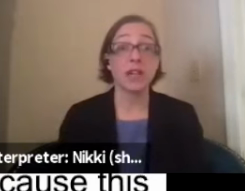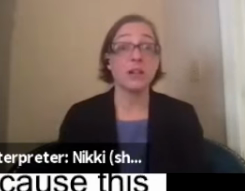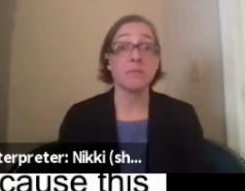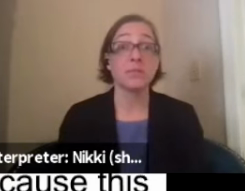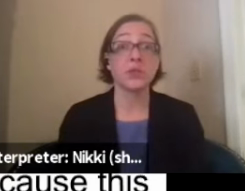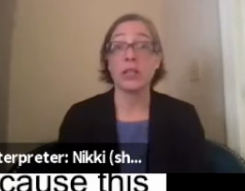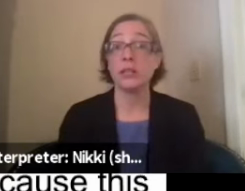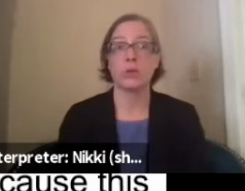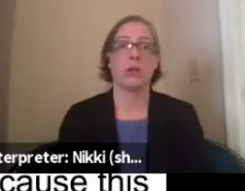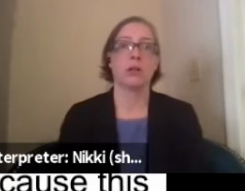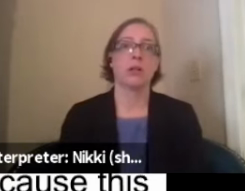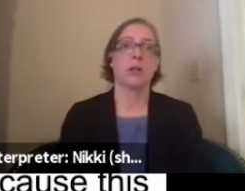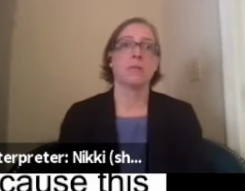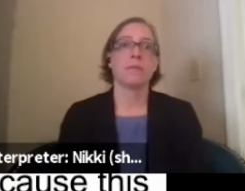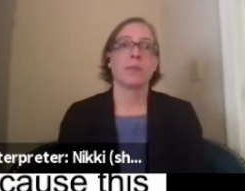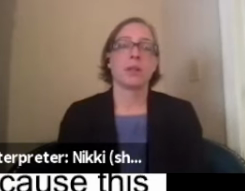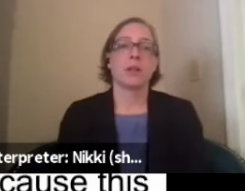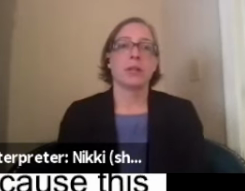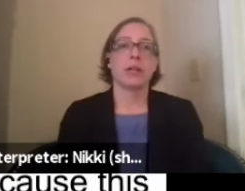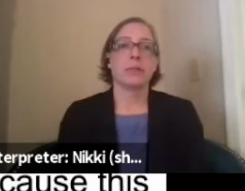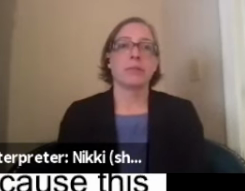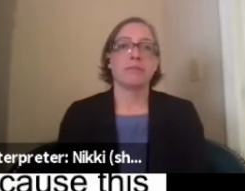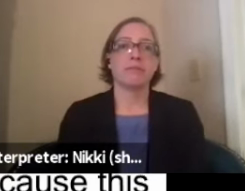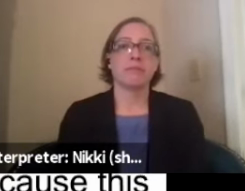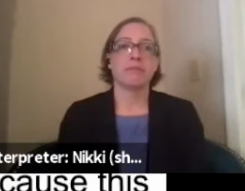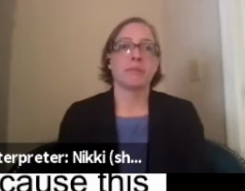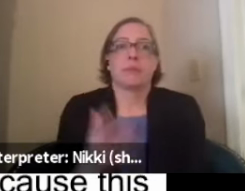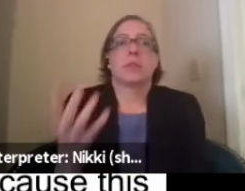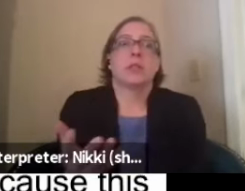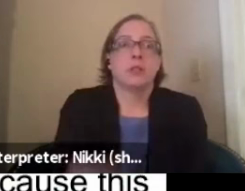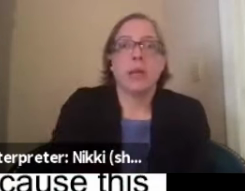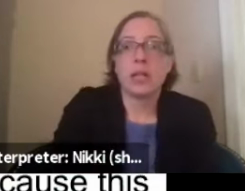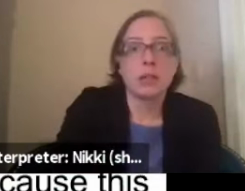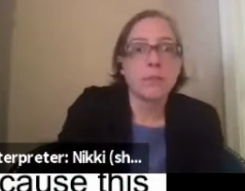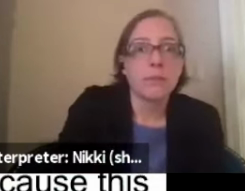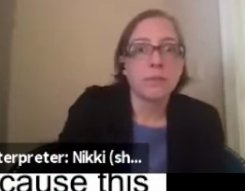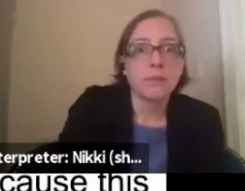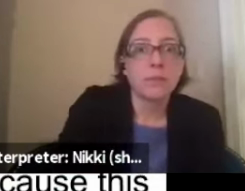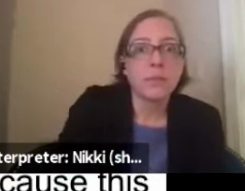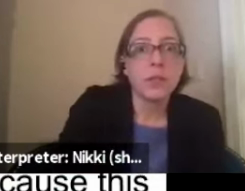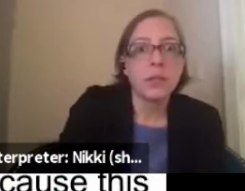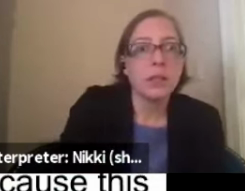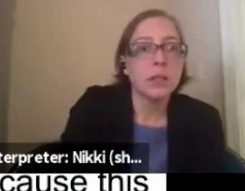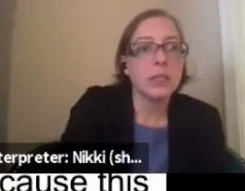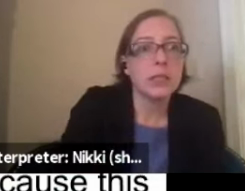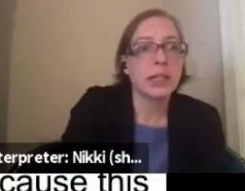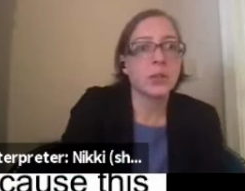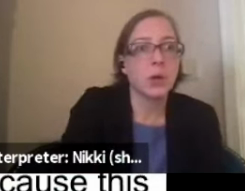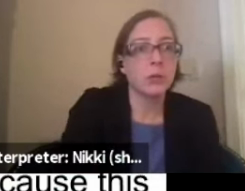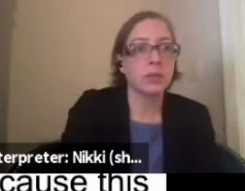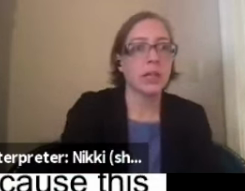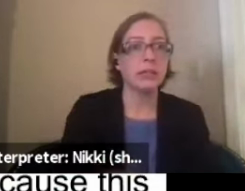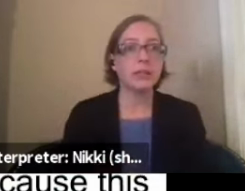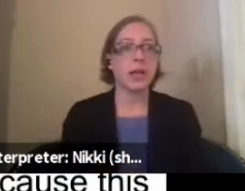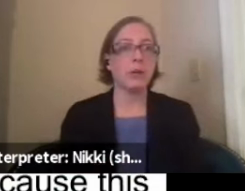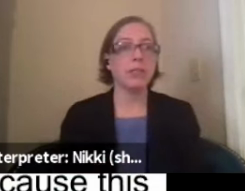of stress or um, decision making. This next